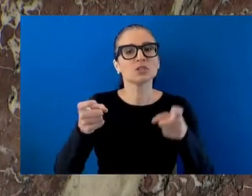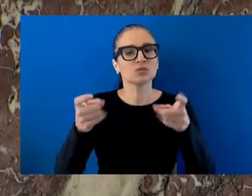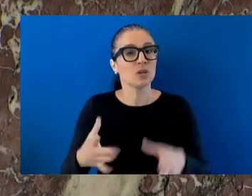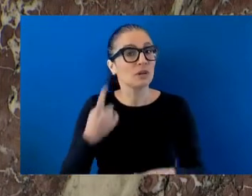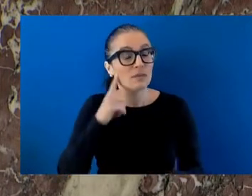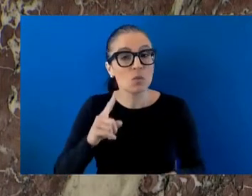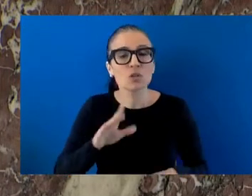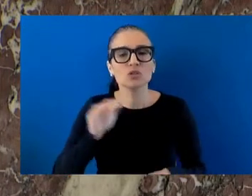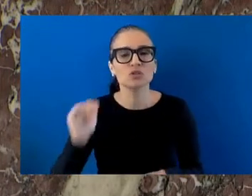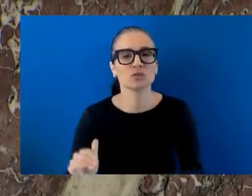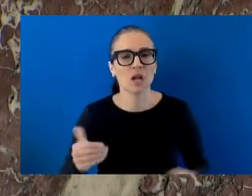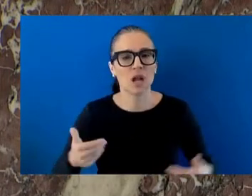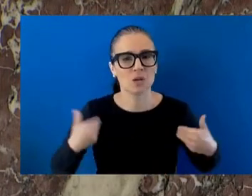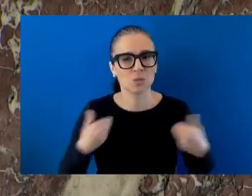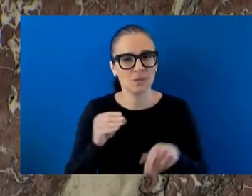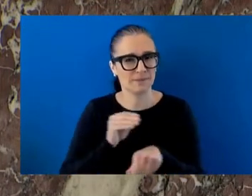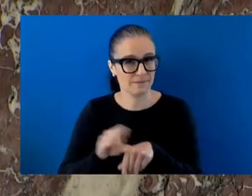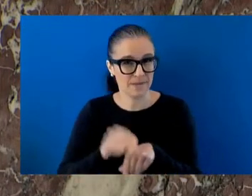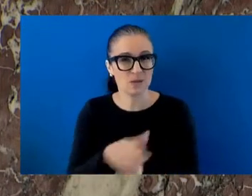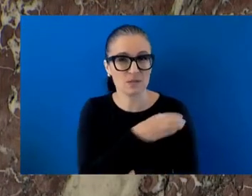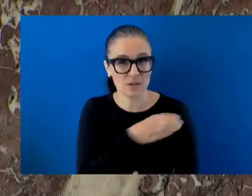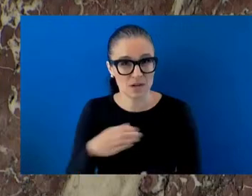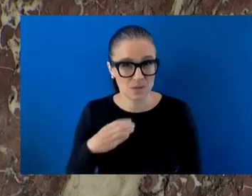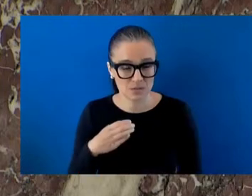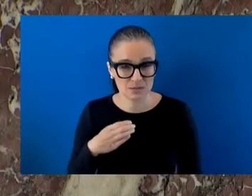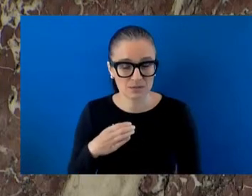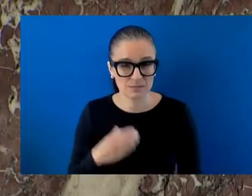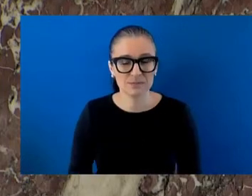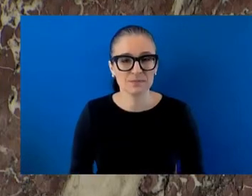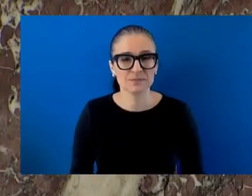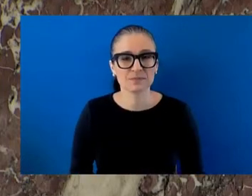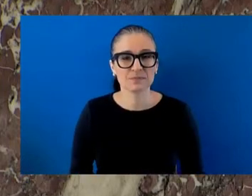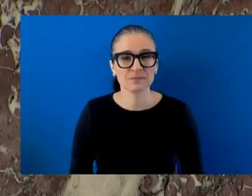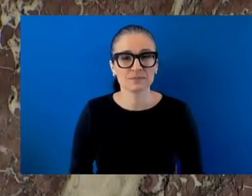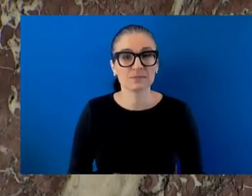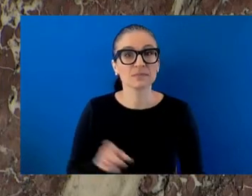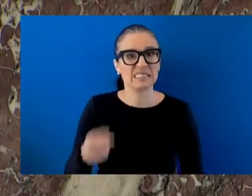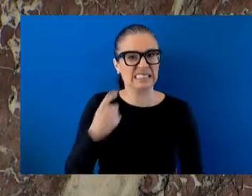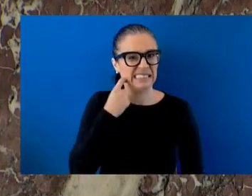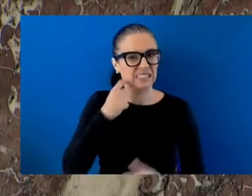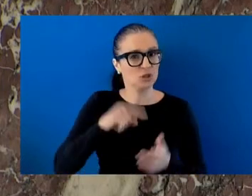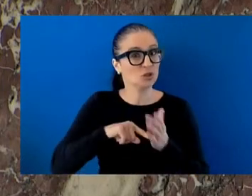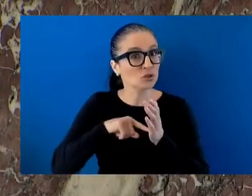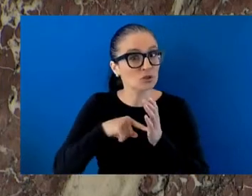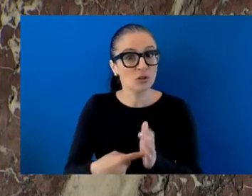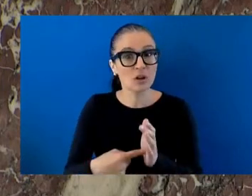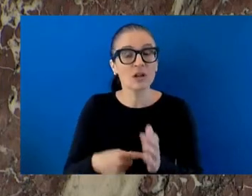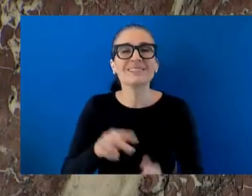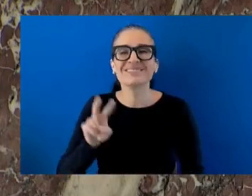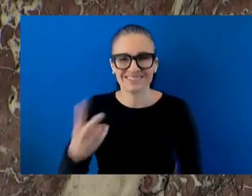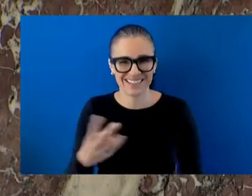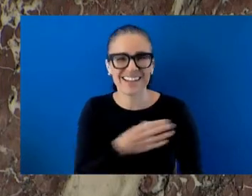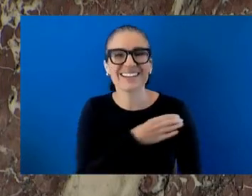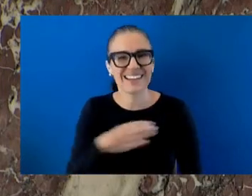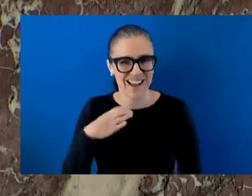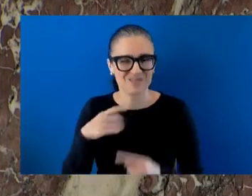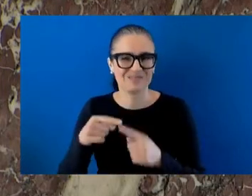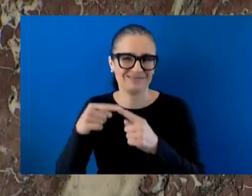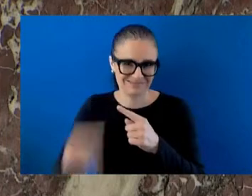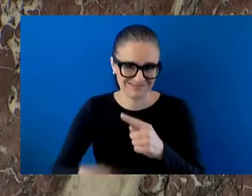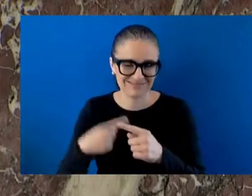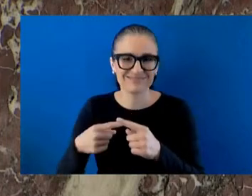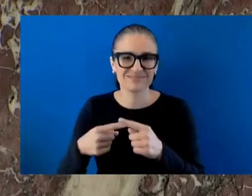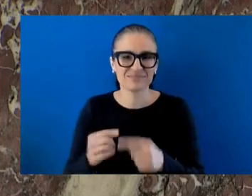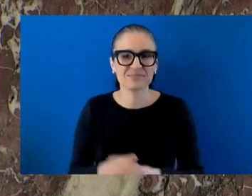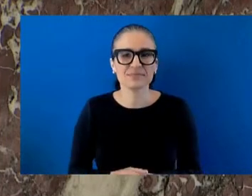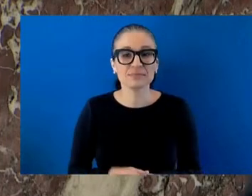on the YAC and are starting their second. The Youth Advisory Council is a really important group that helps inform the